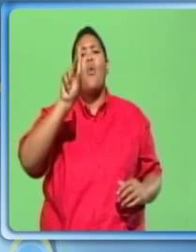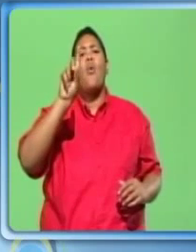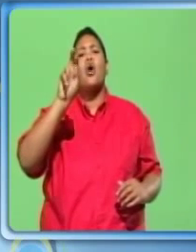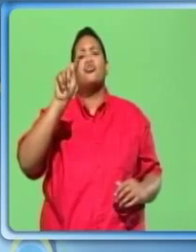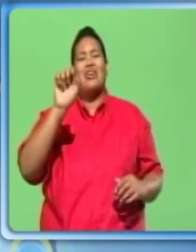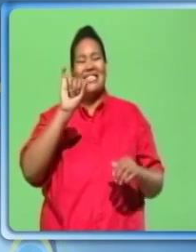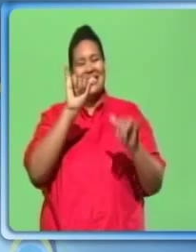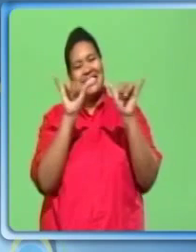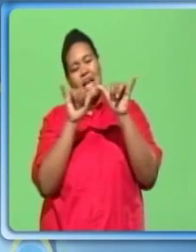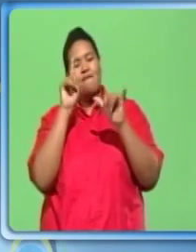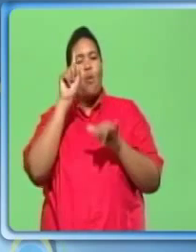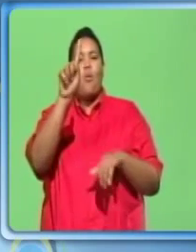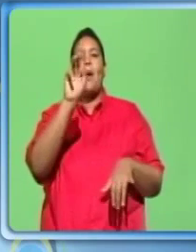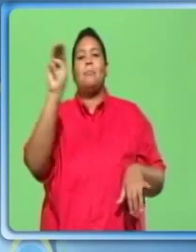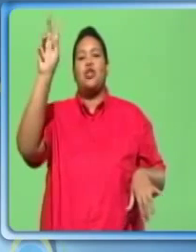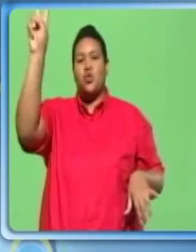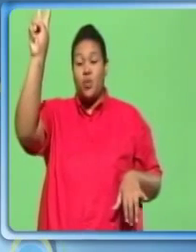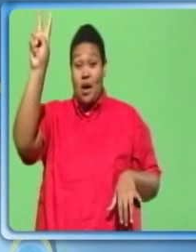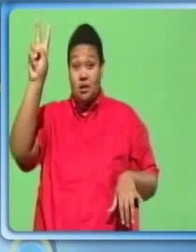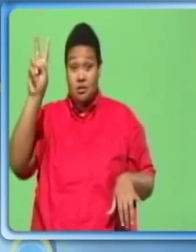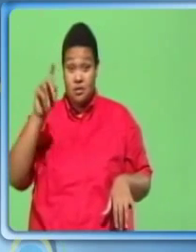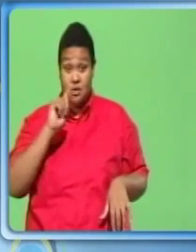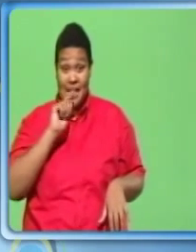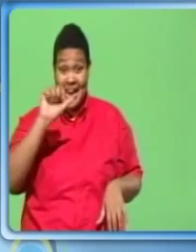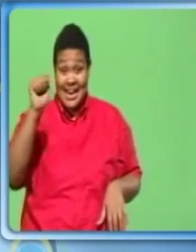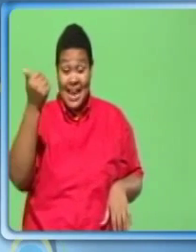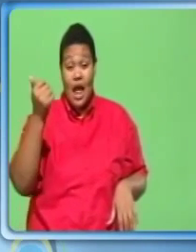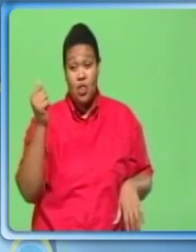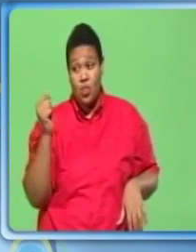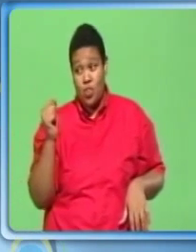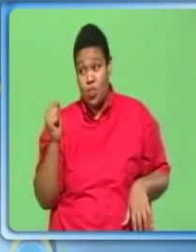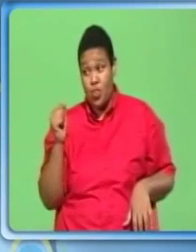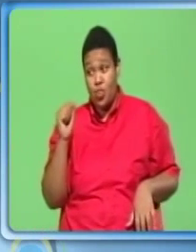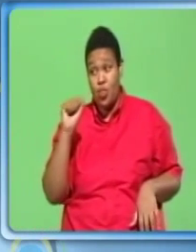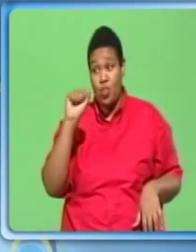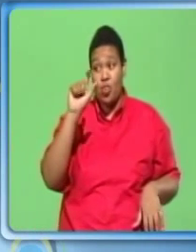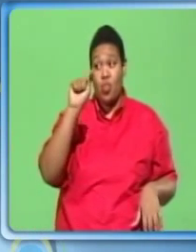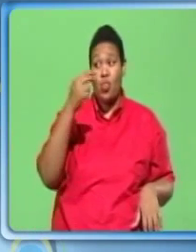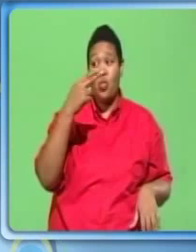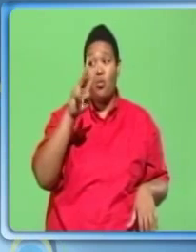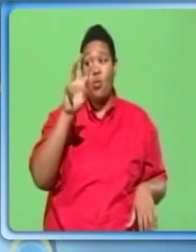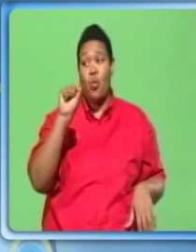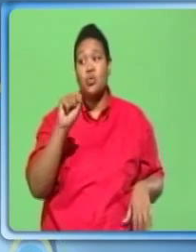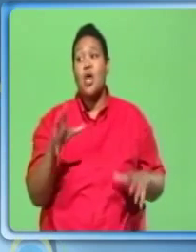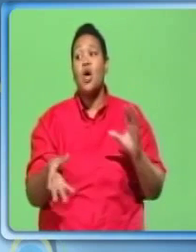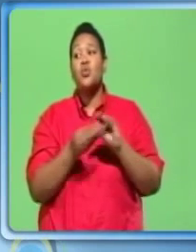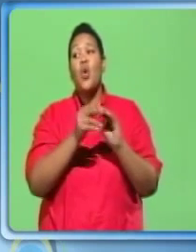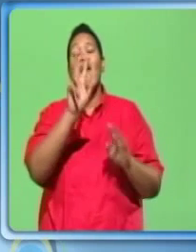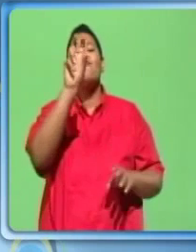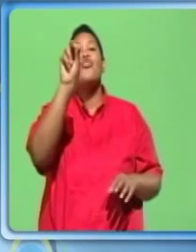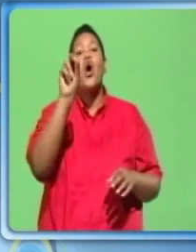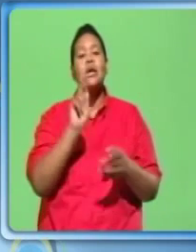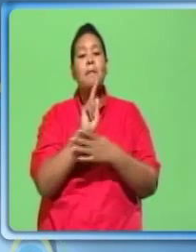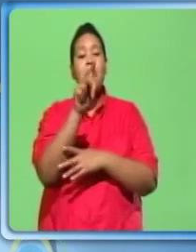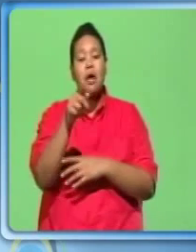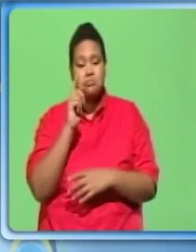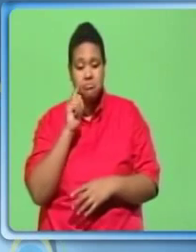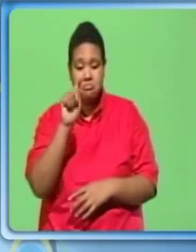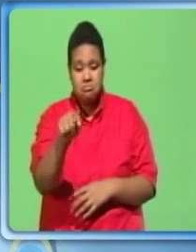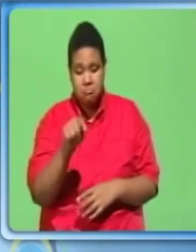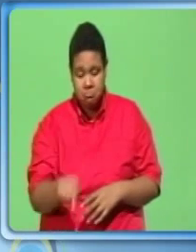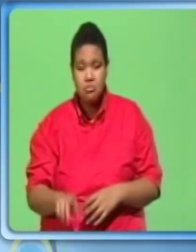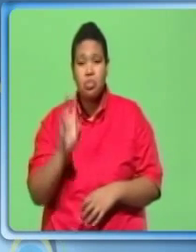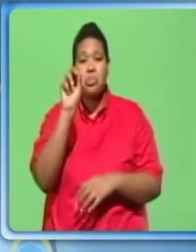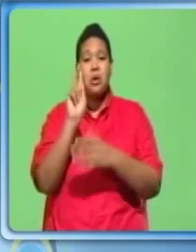1 meter squared. In 10 throws, a total of 30 plants were counted.